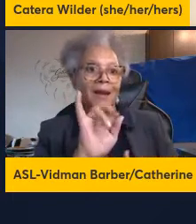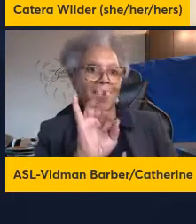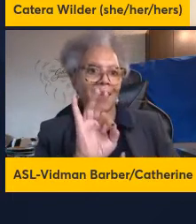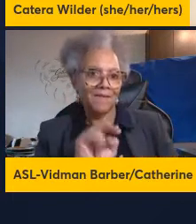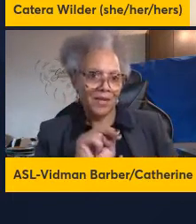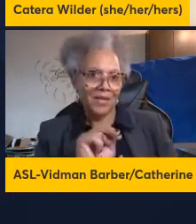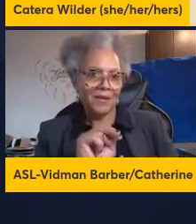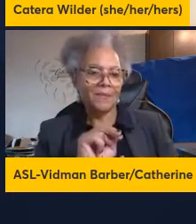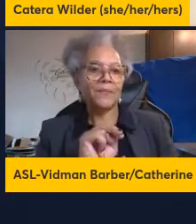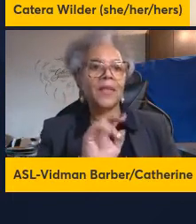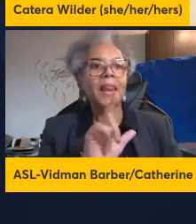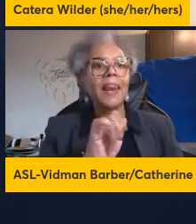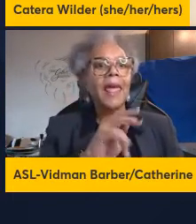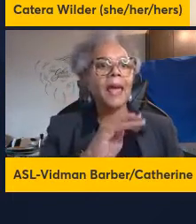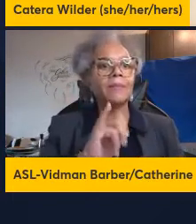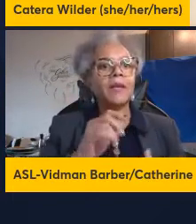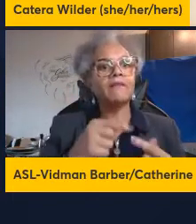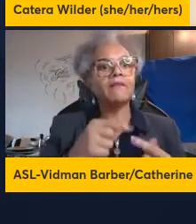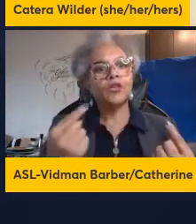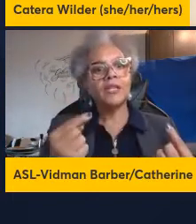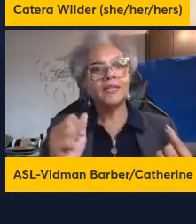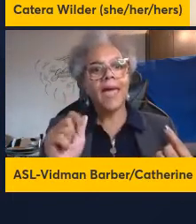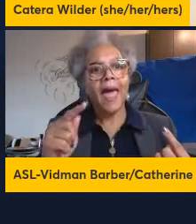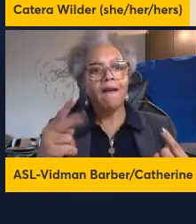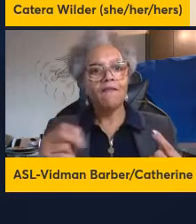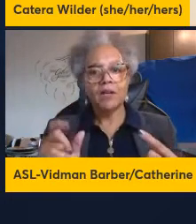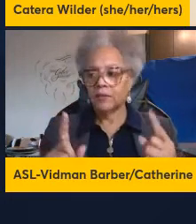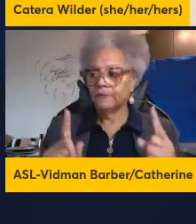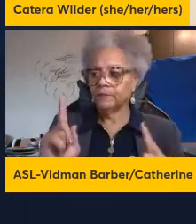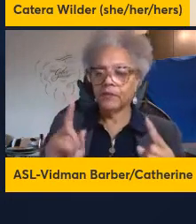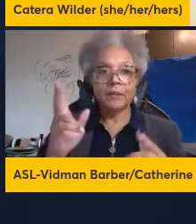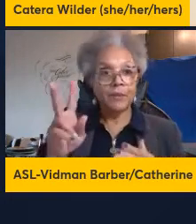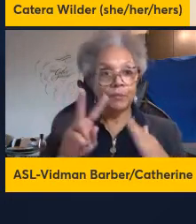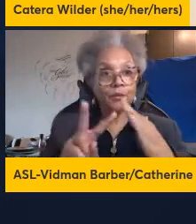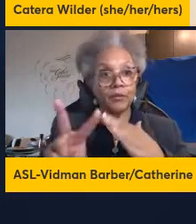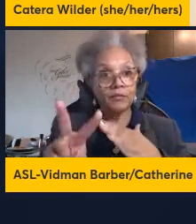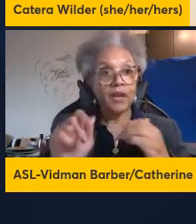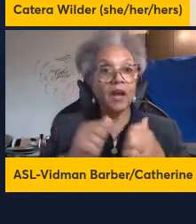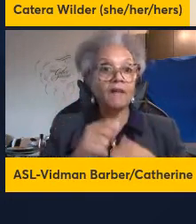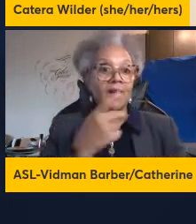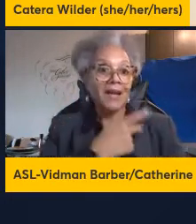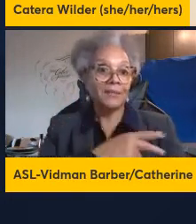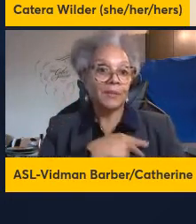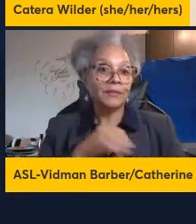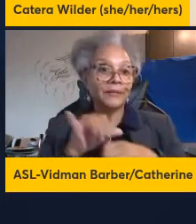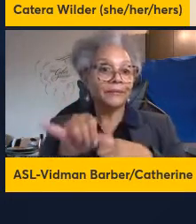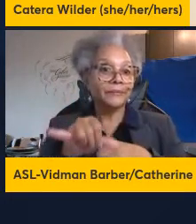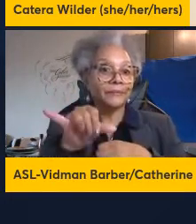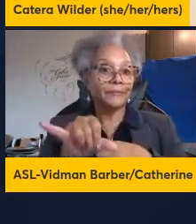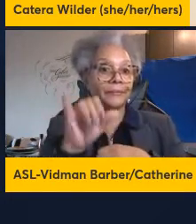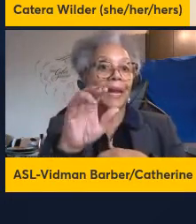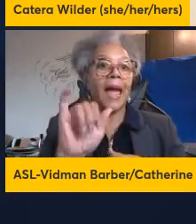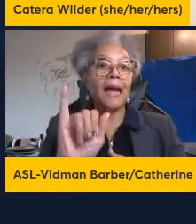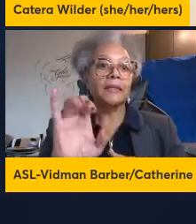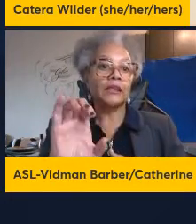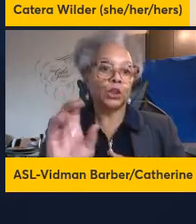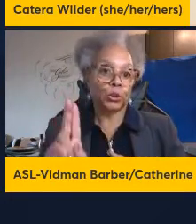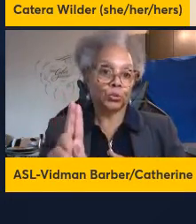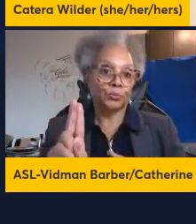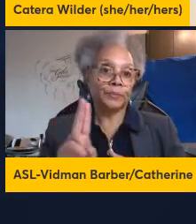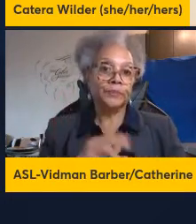lambda versus alpha ratio could be a predictor of hospitalization time in the ICU. And so as